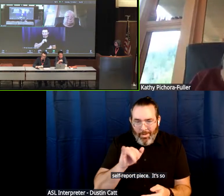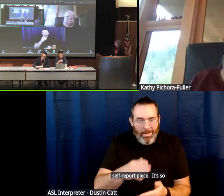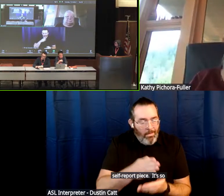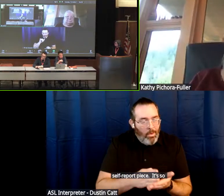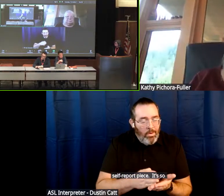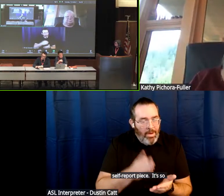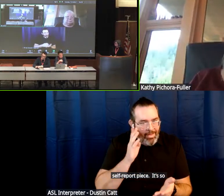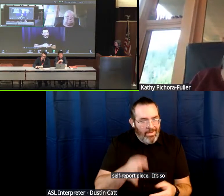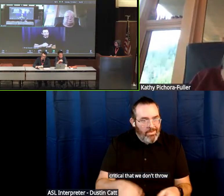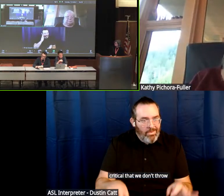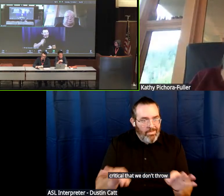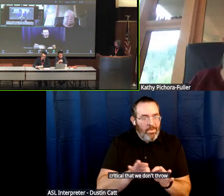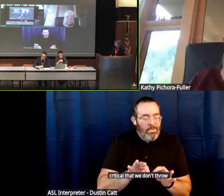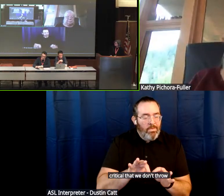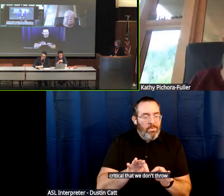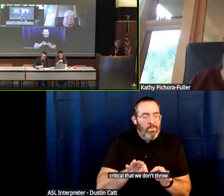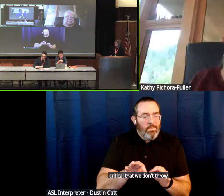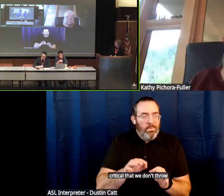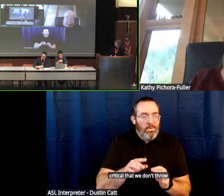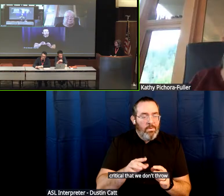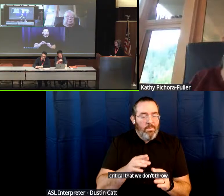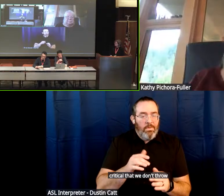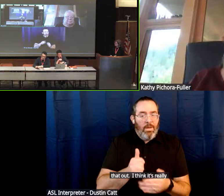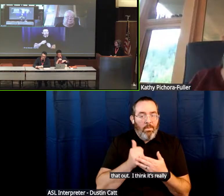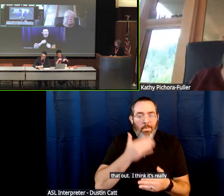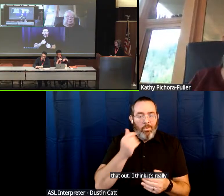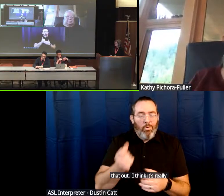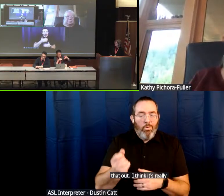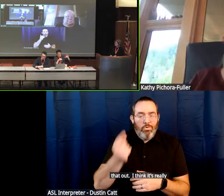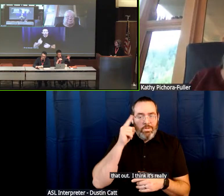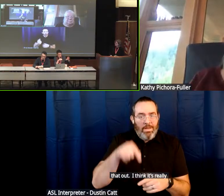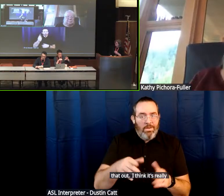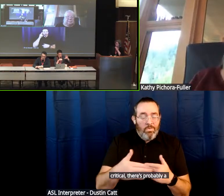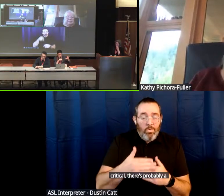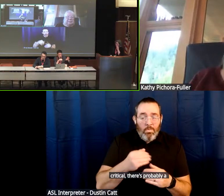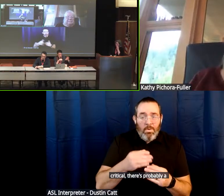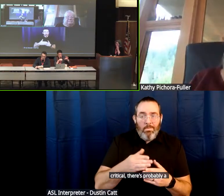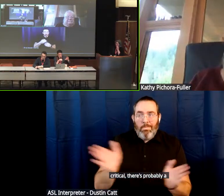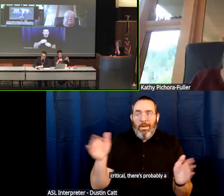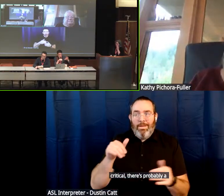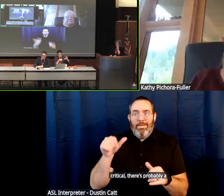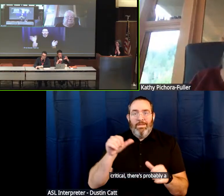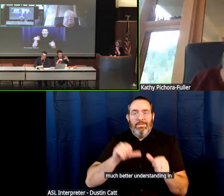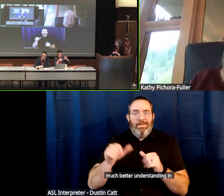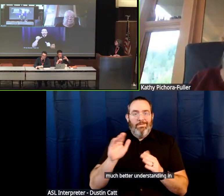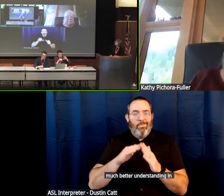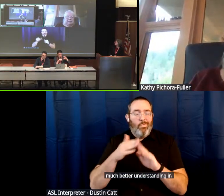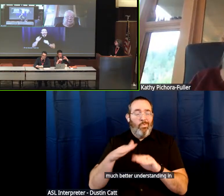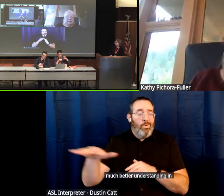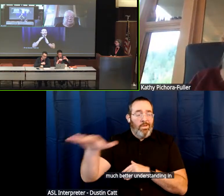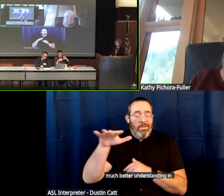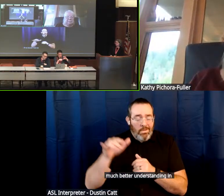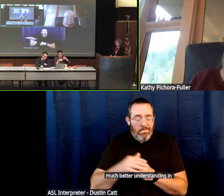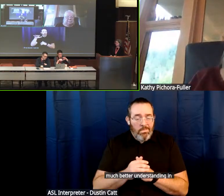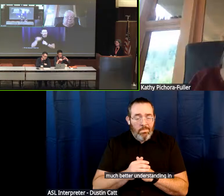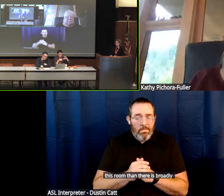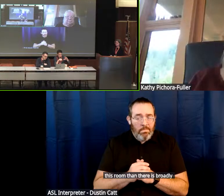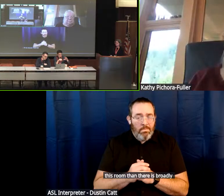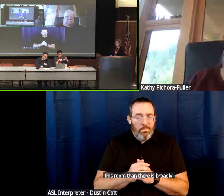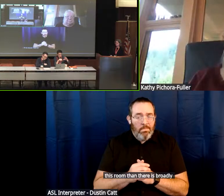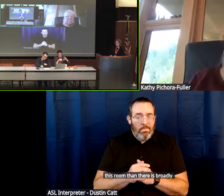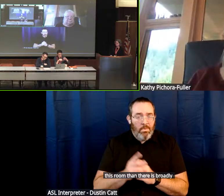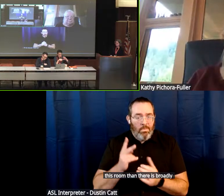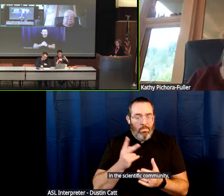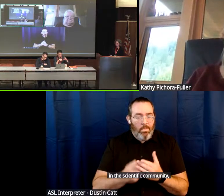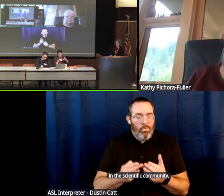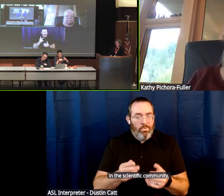I think there's probably a much better understanding in this room than maybe there is broadly in the scientific community that they're both